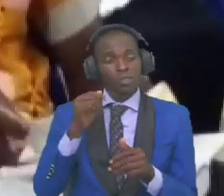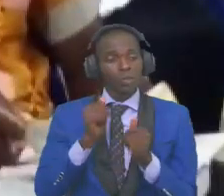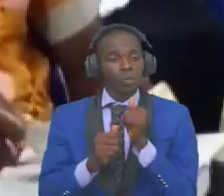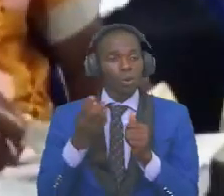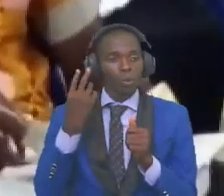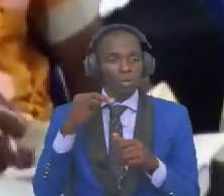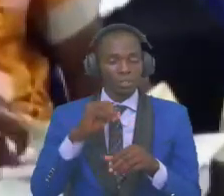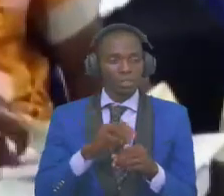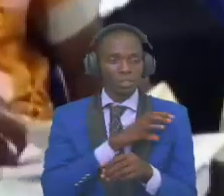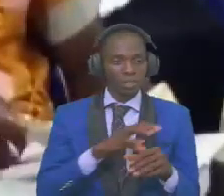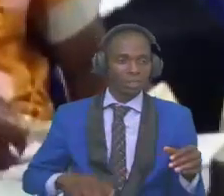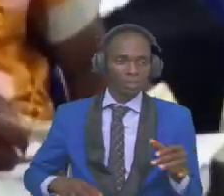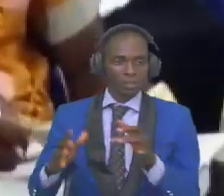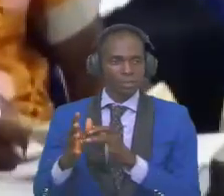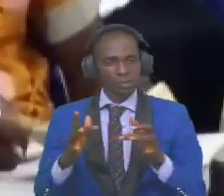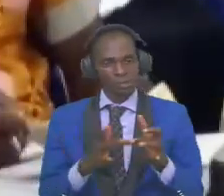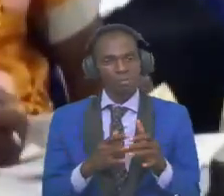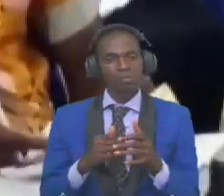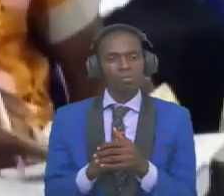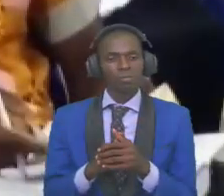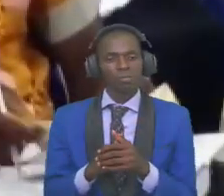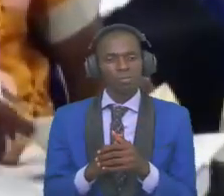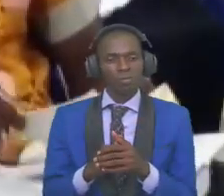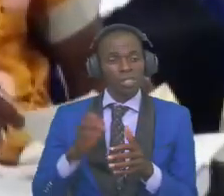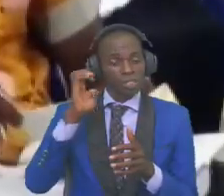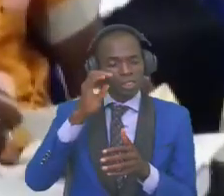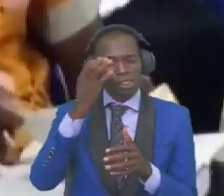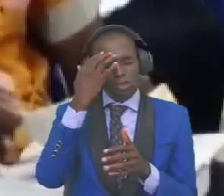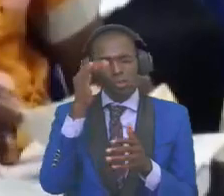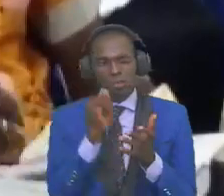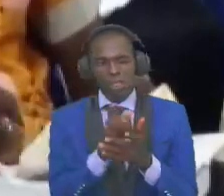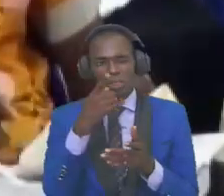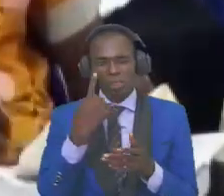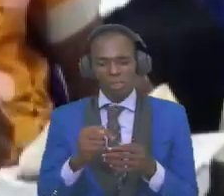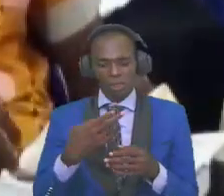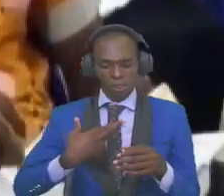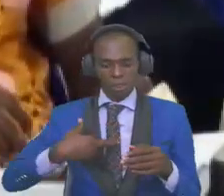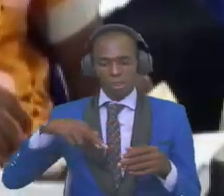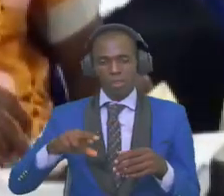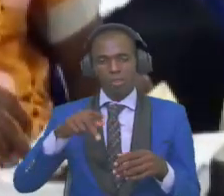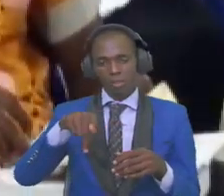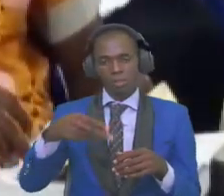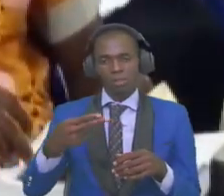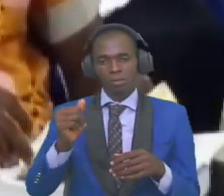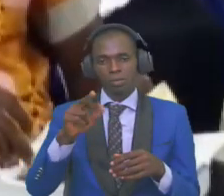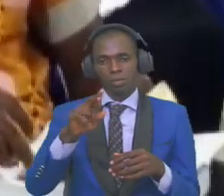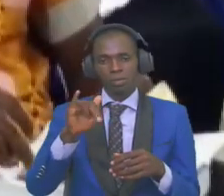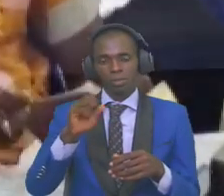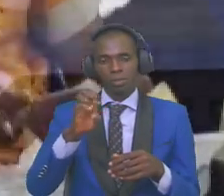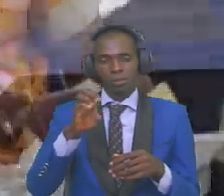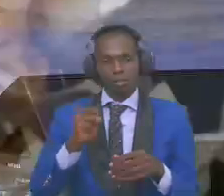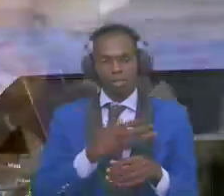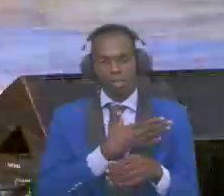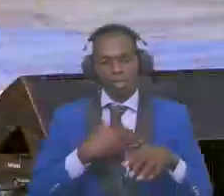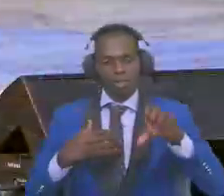in Christ Jesus. He knew the Pharisees were looking for him, and he knew the Sadducees were